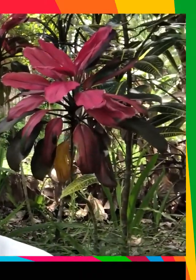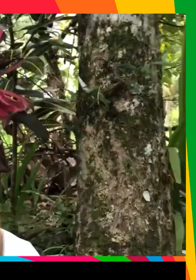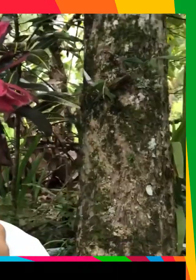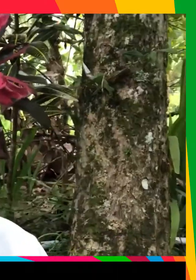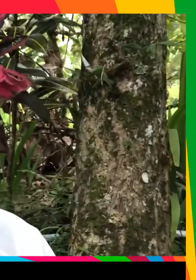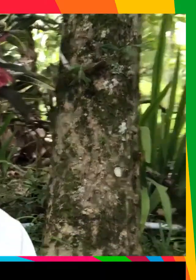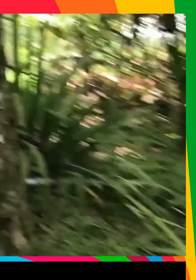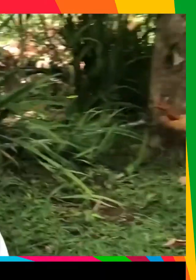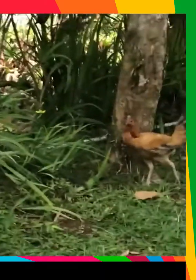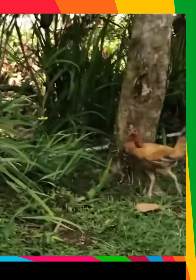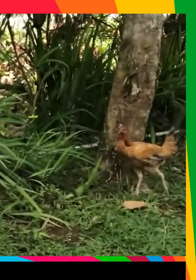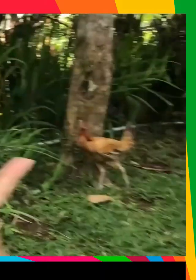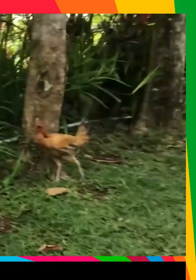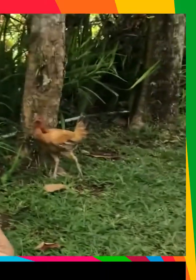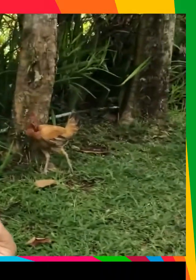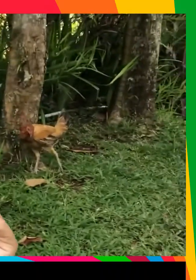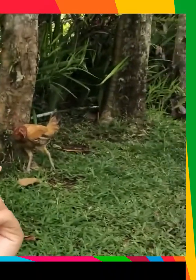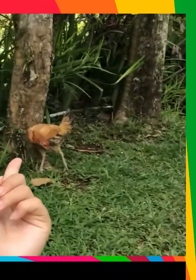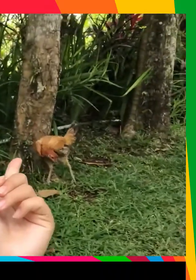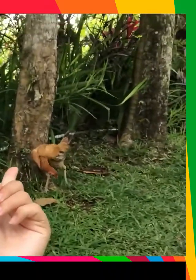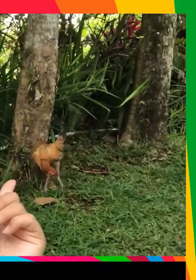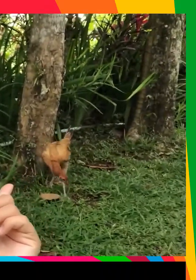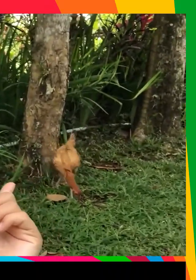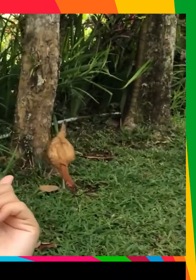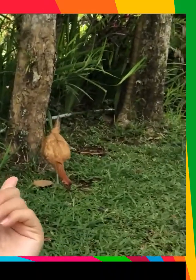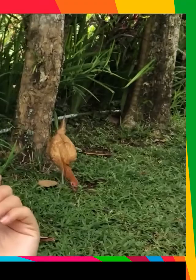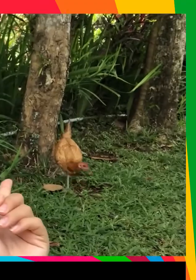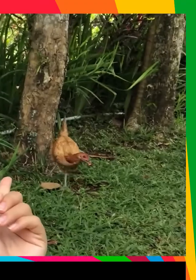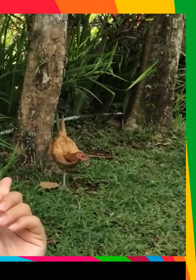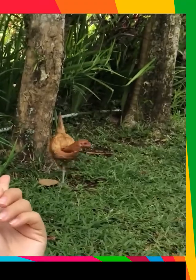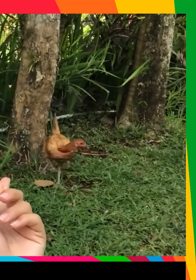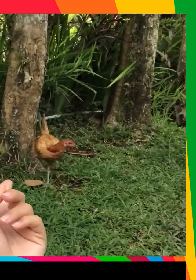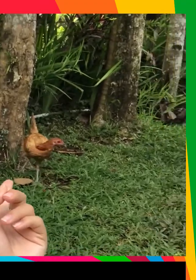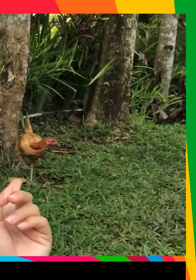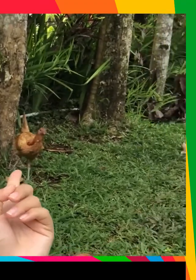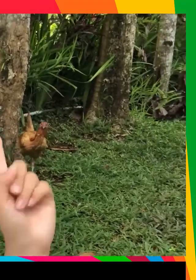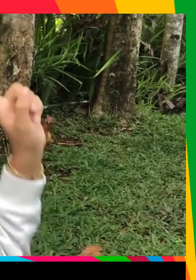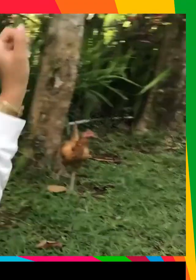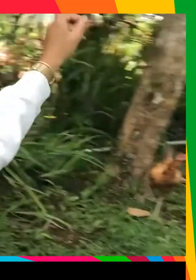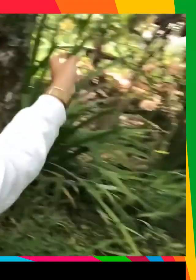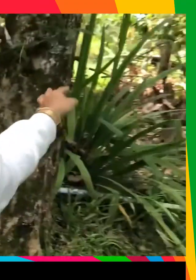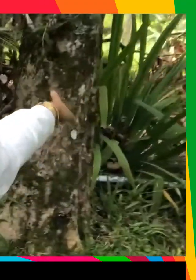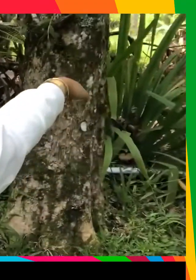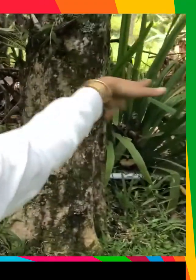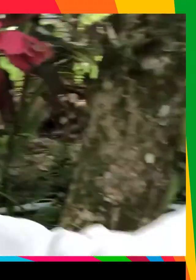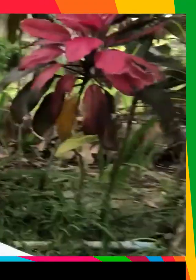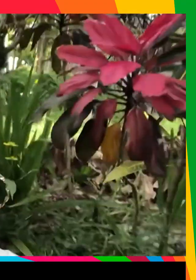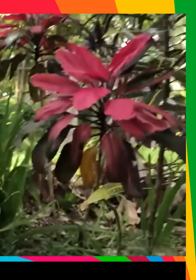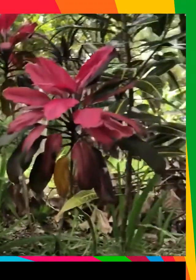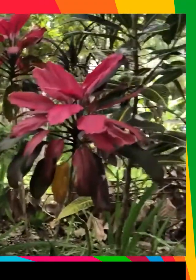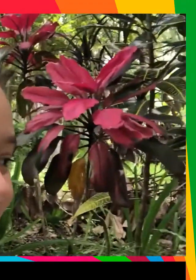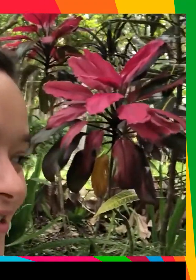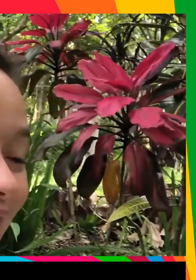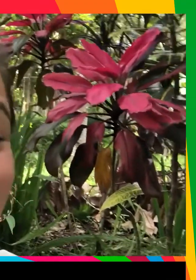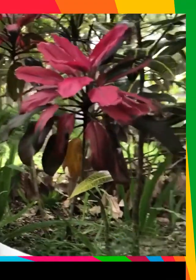solutions. Wait, one second, here's the chicken. I wasn't lying. He was actually making so much noise in the leaves on the background of me